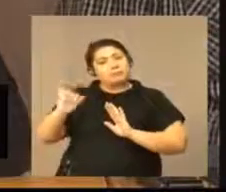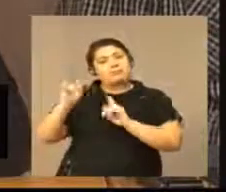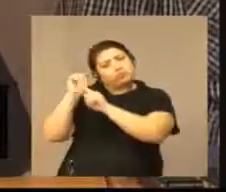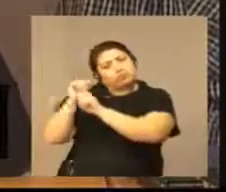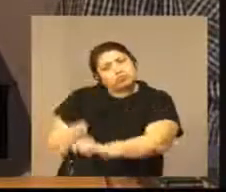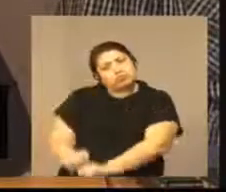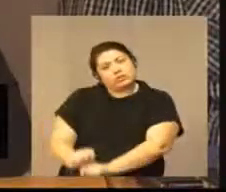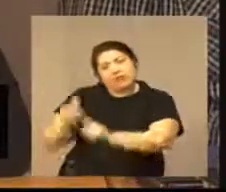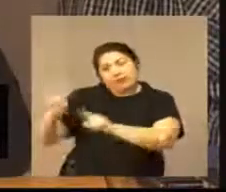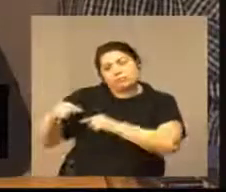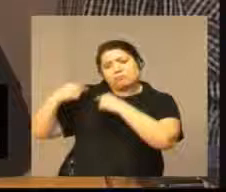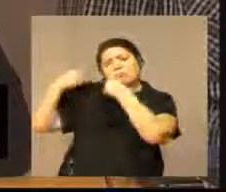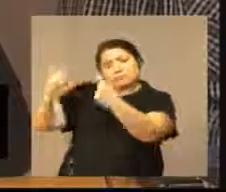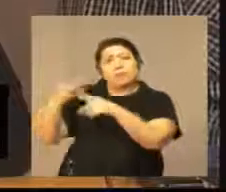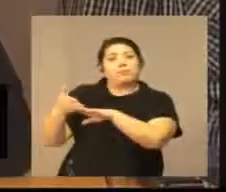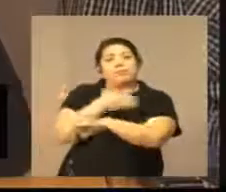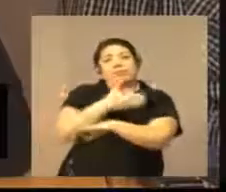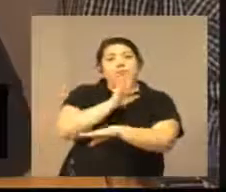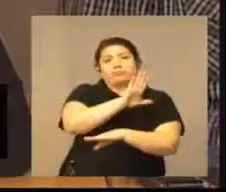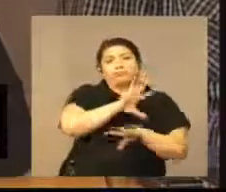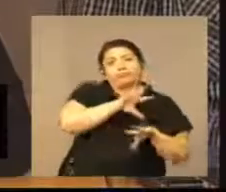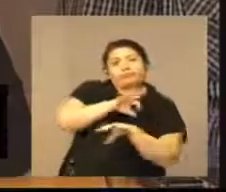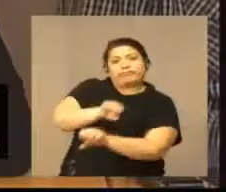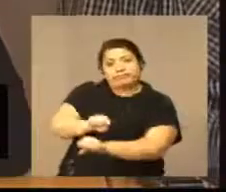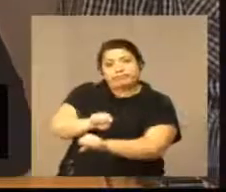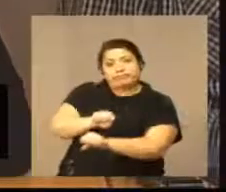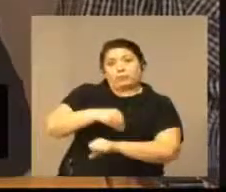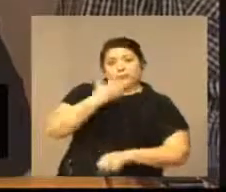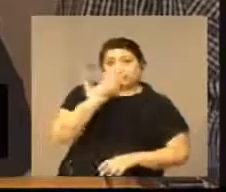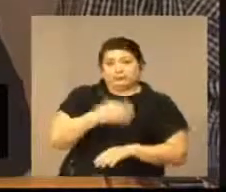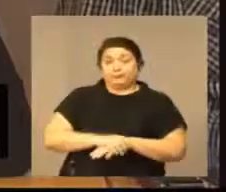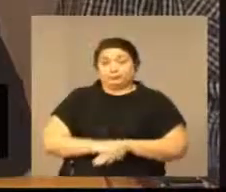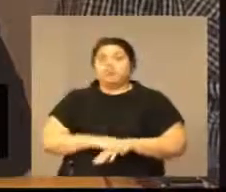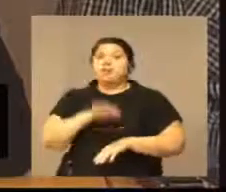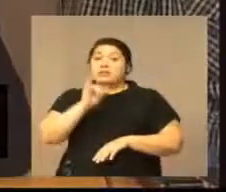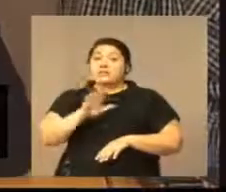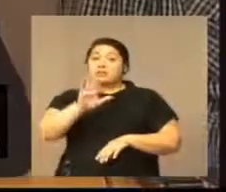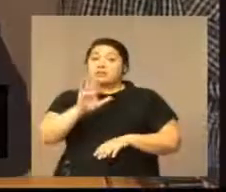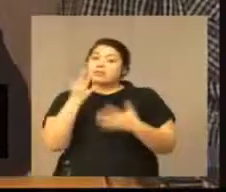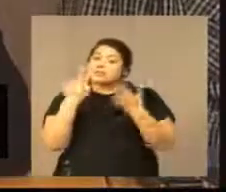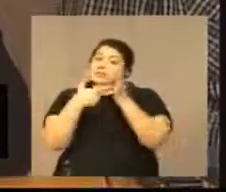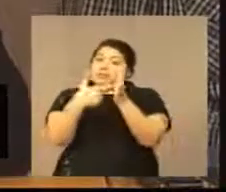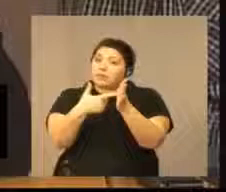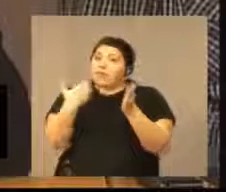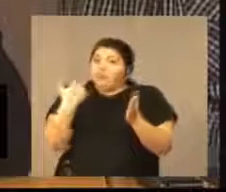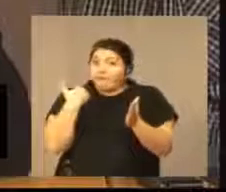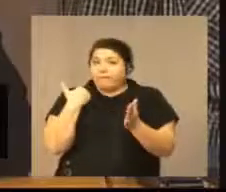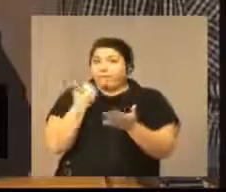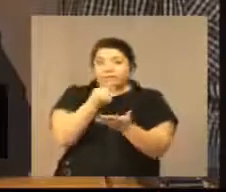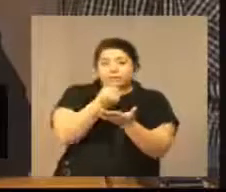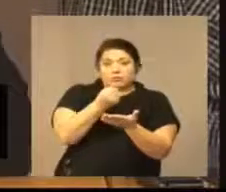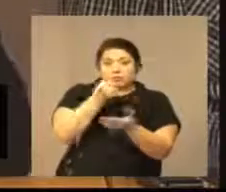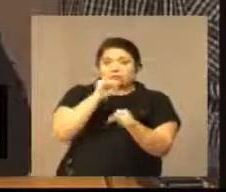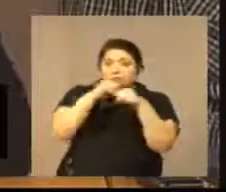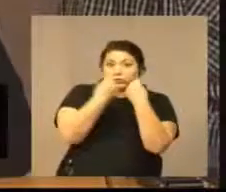long before colonization. Third, this is a tool to shine a light on the socioeconomic